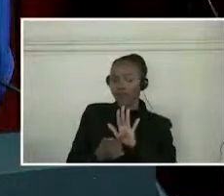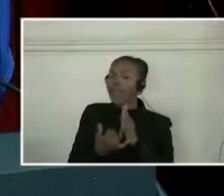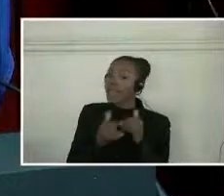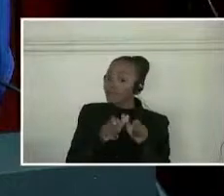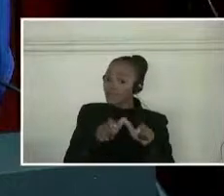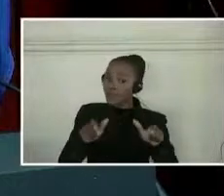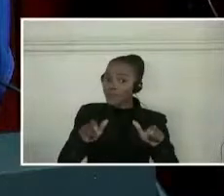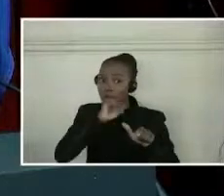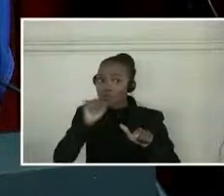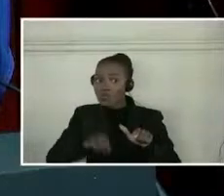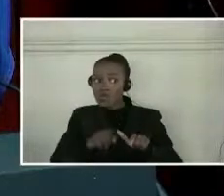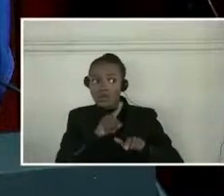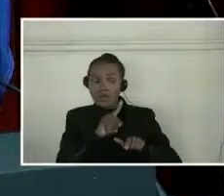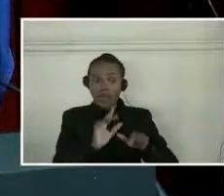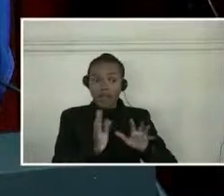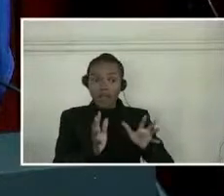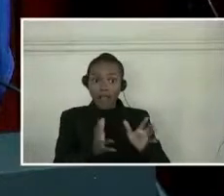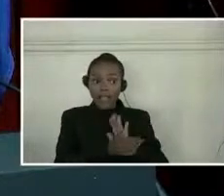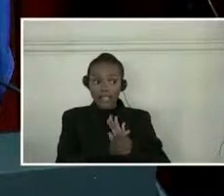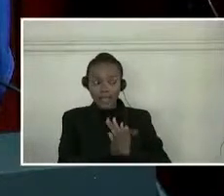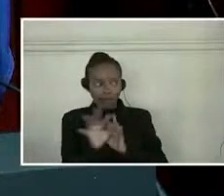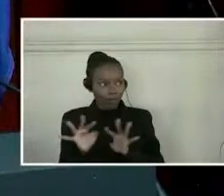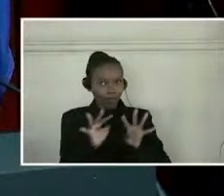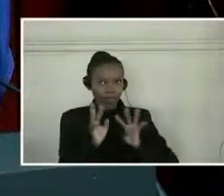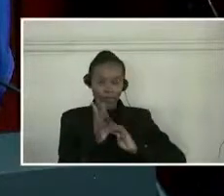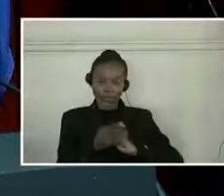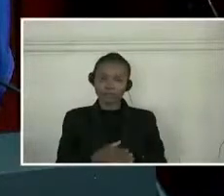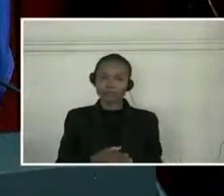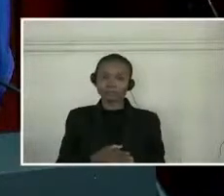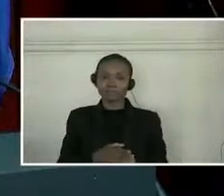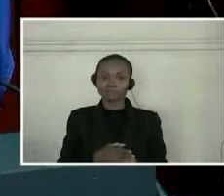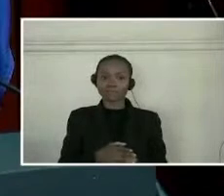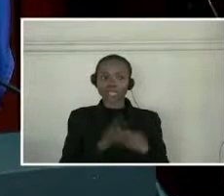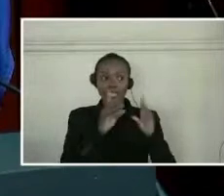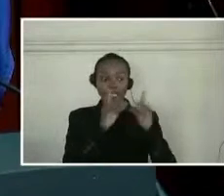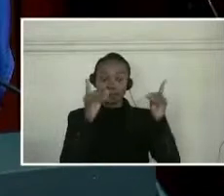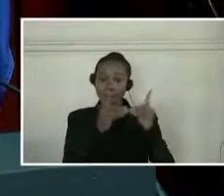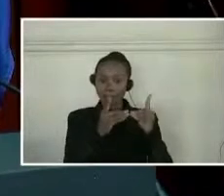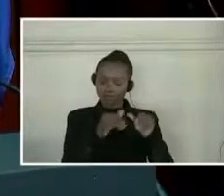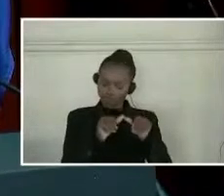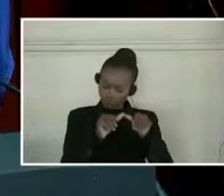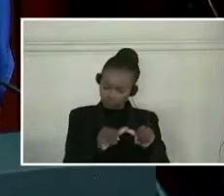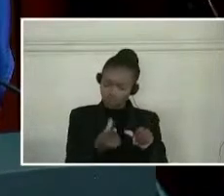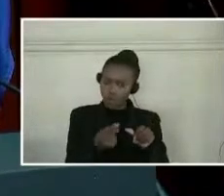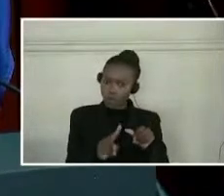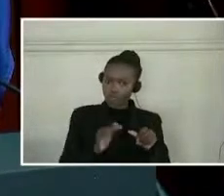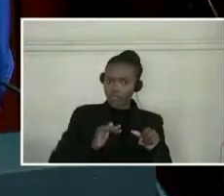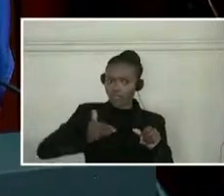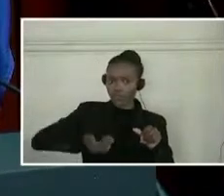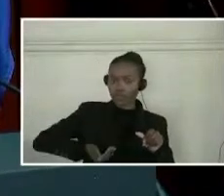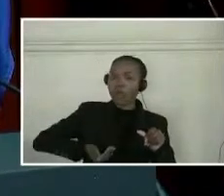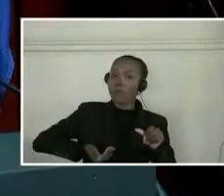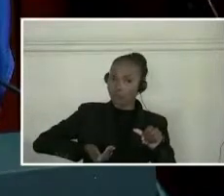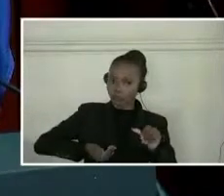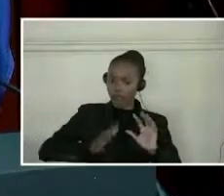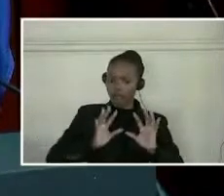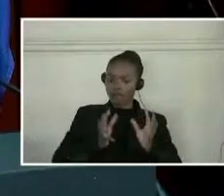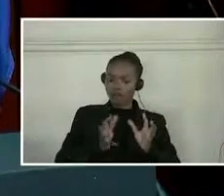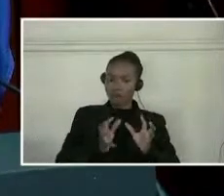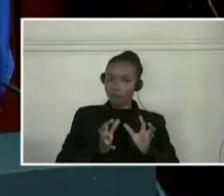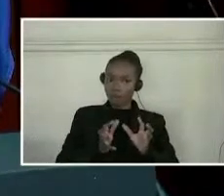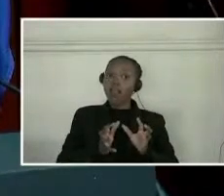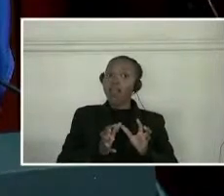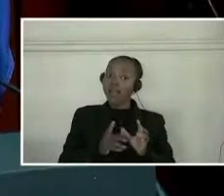natal the department will continue to support women's football with deaf and ladies being the only resolutile